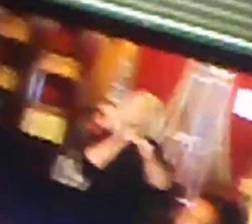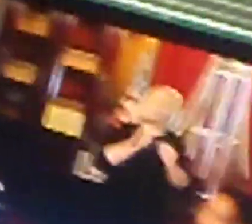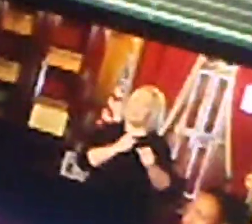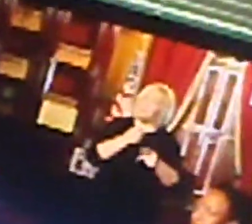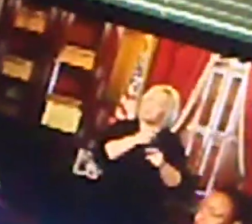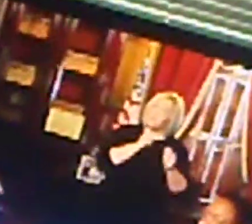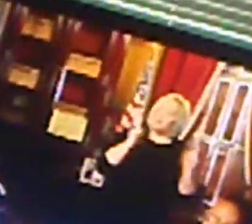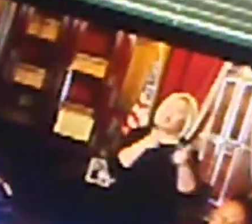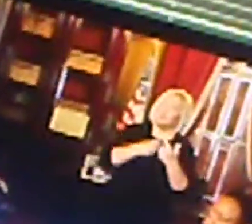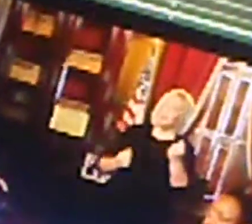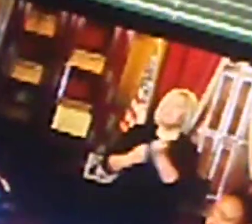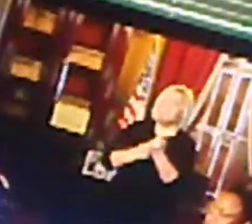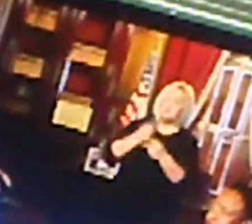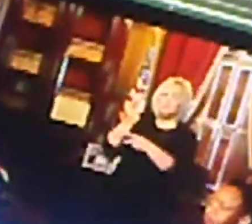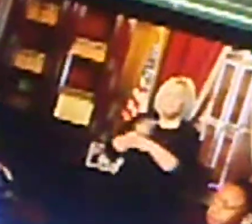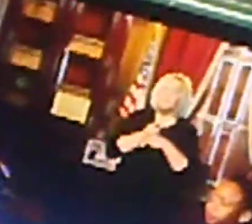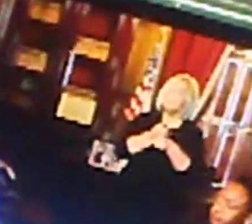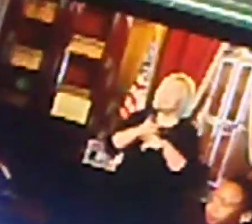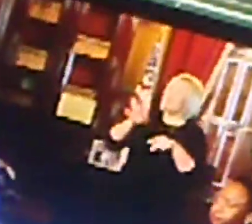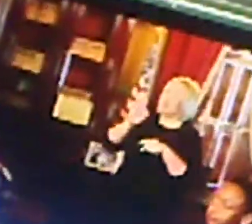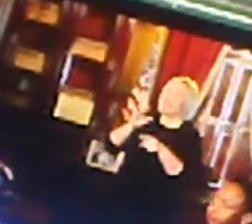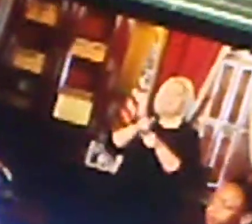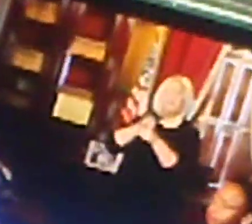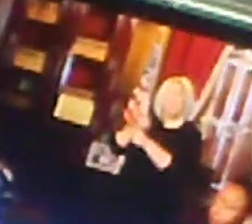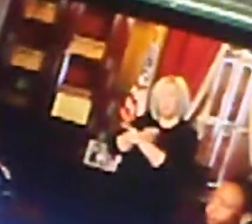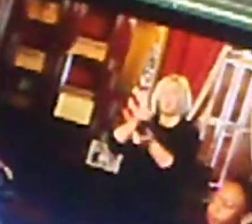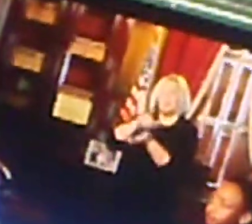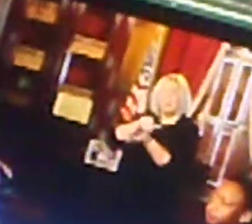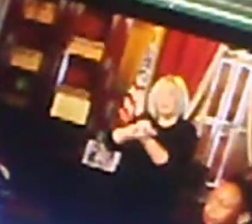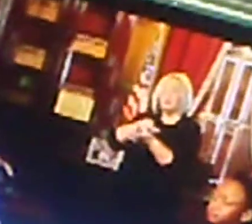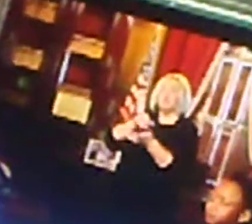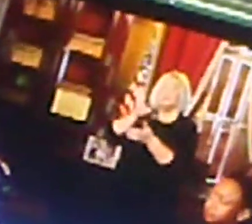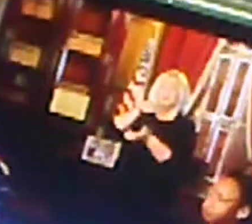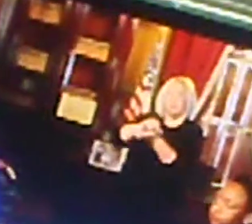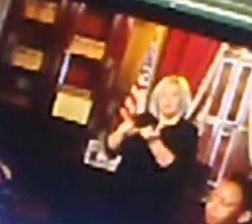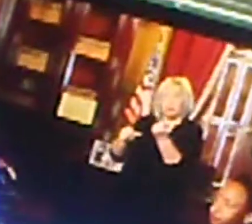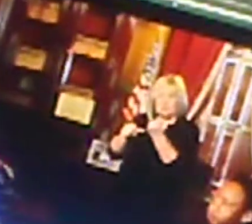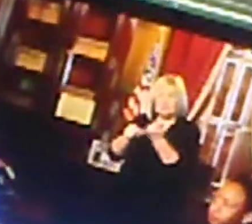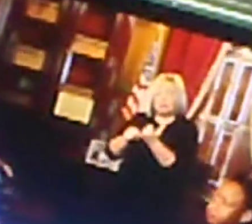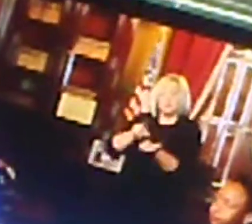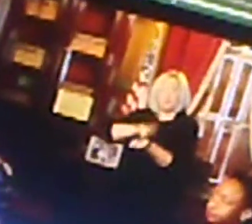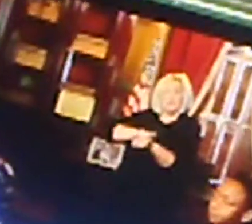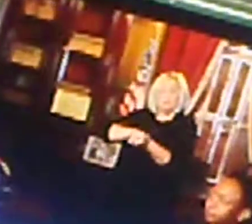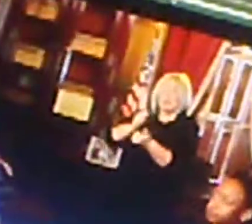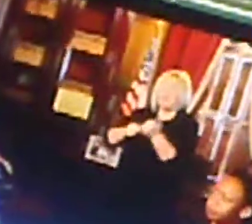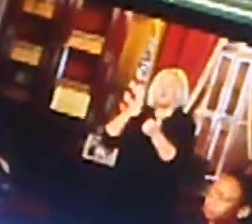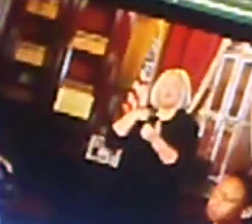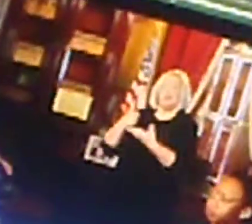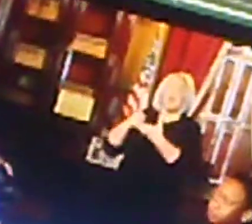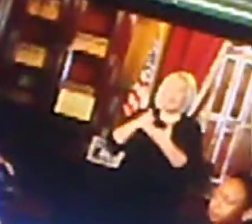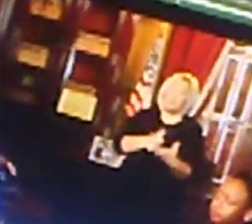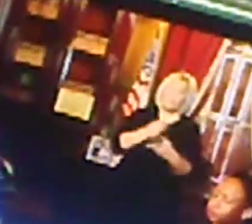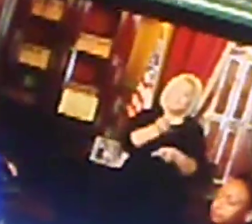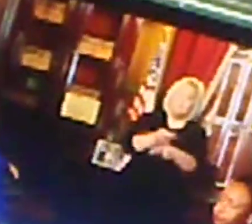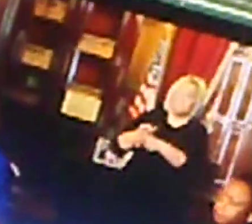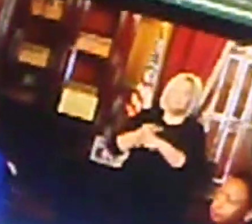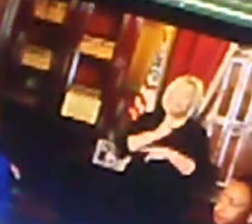successfully deploy qualified physician assistants, nurses, and other healthcare providers to combat